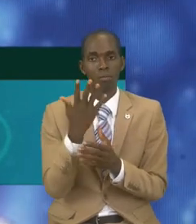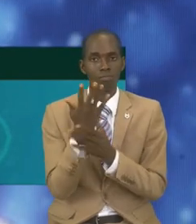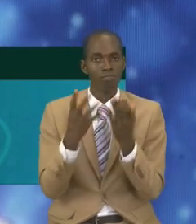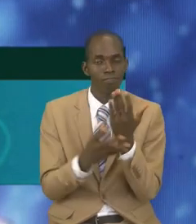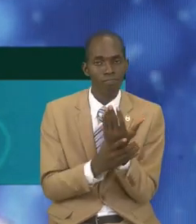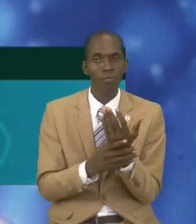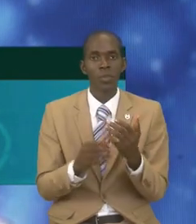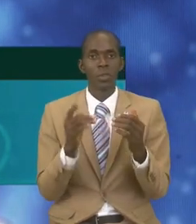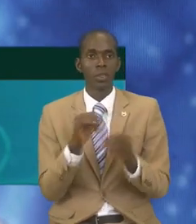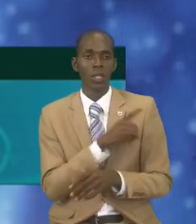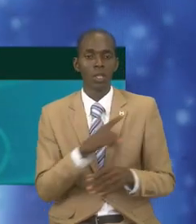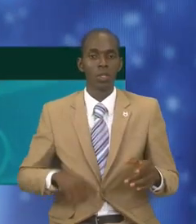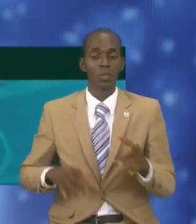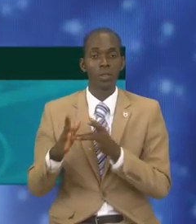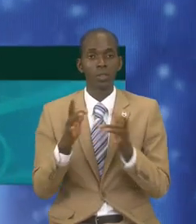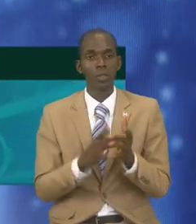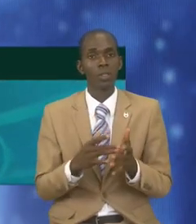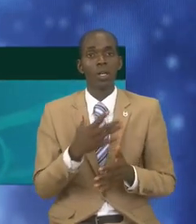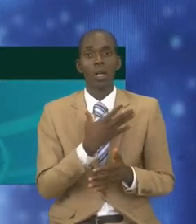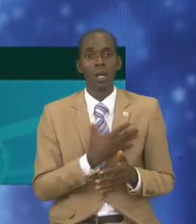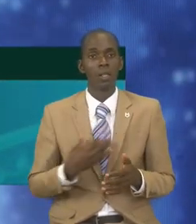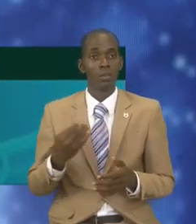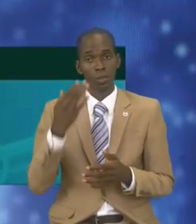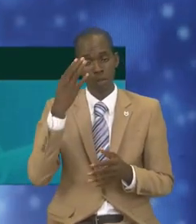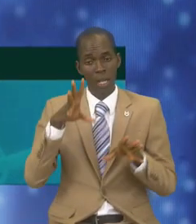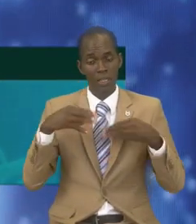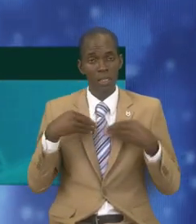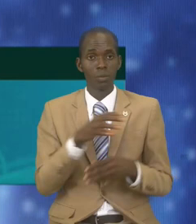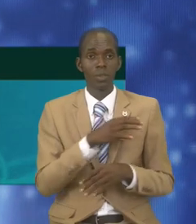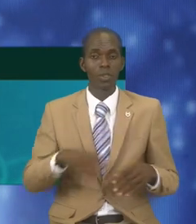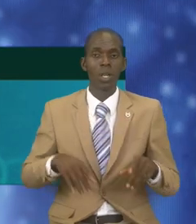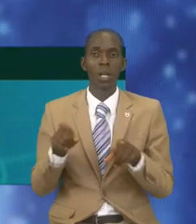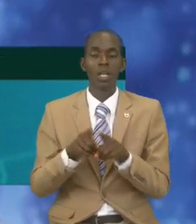Lord Jesus and make Jesus the Lord of your life, it